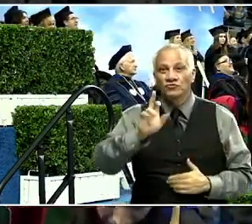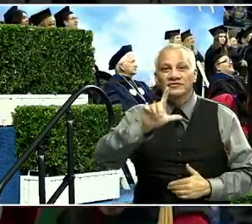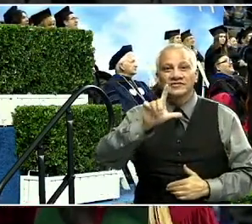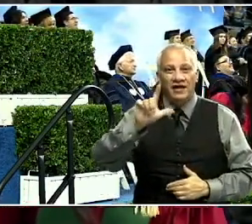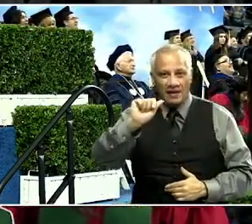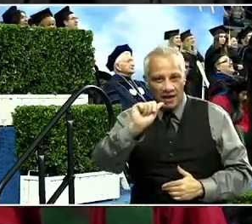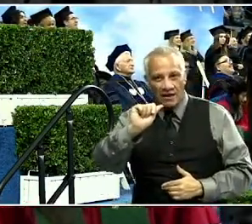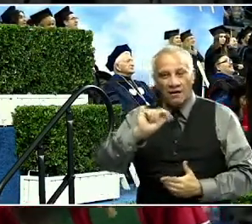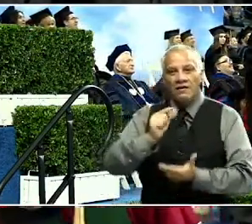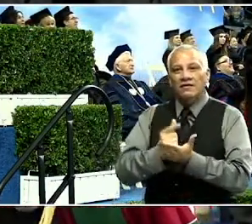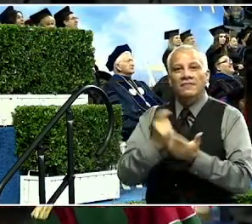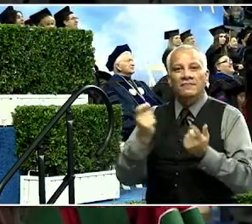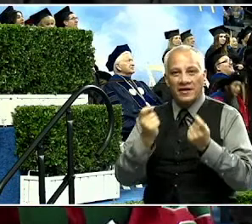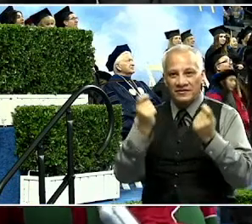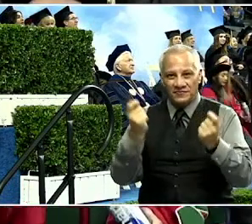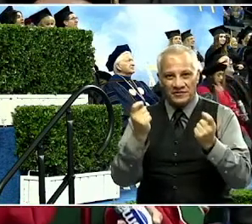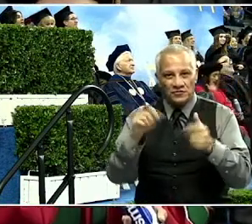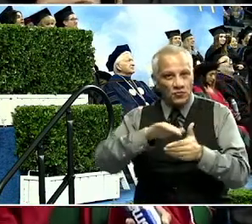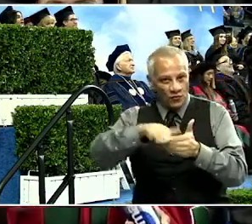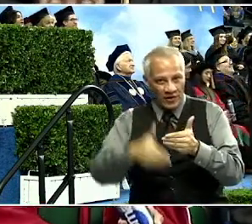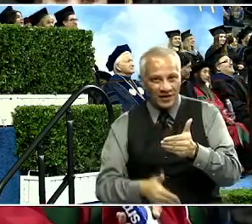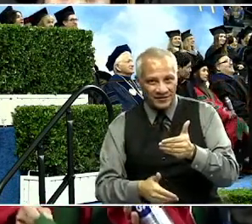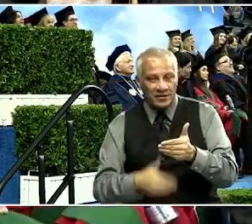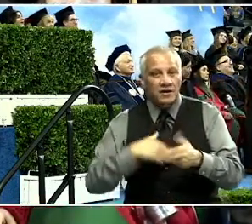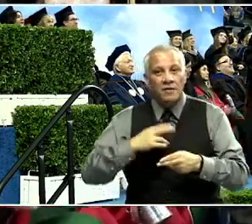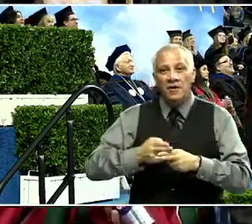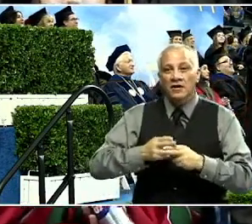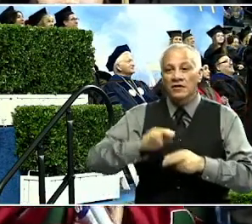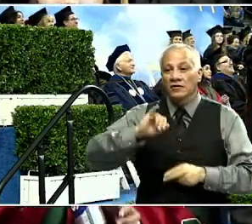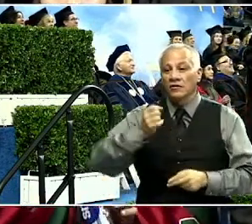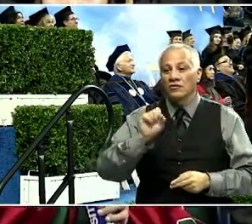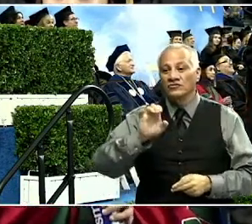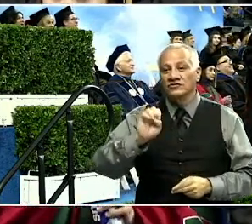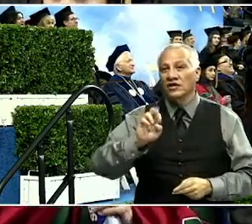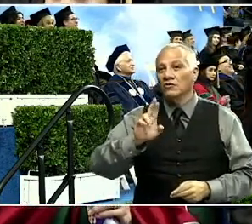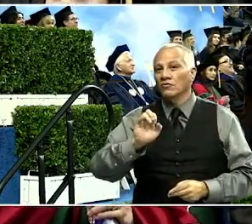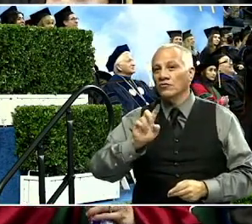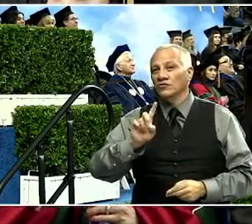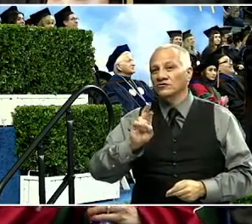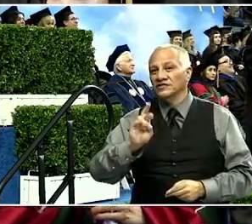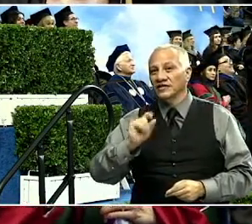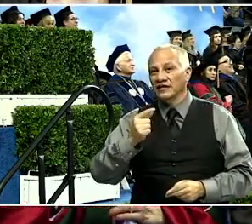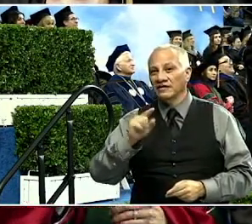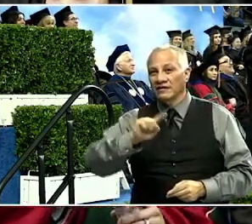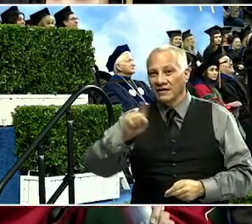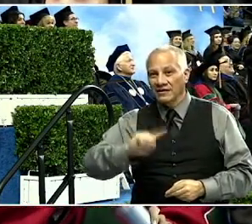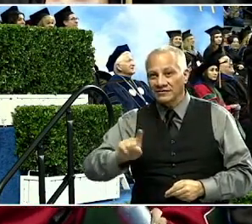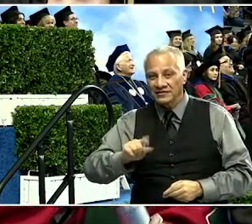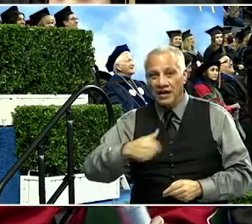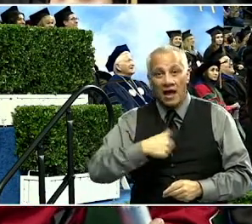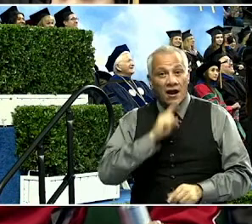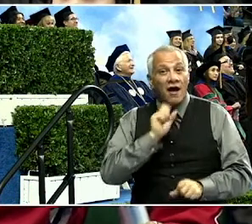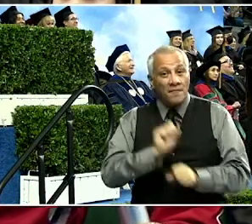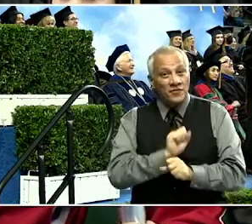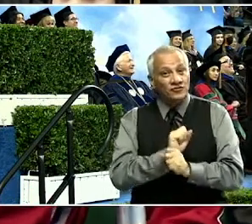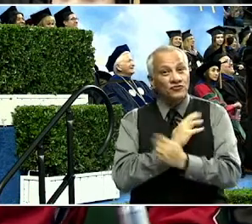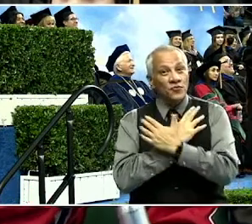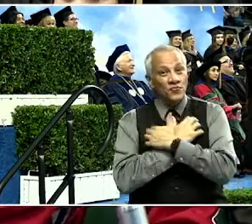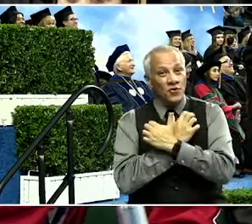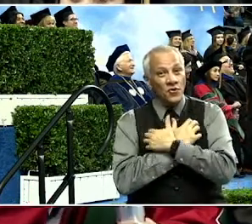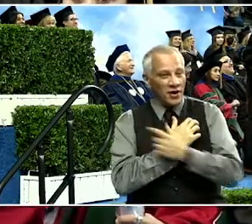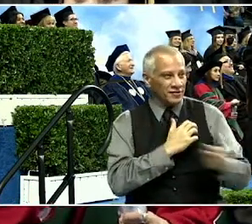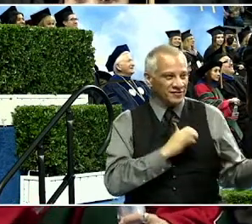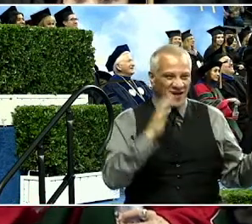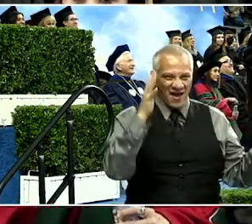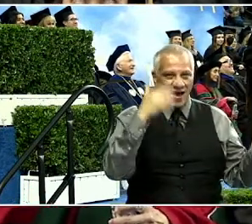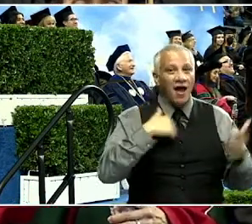UCLA's commencement weekend. My name is Jose Rodriguez, and I'm a true Bruin. I graduated